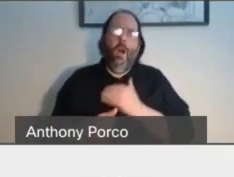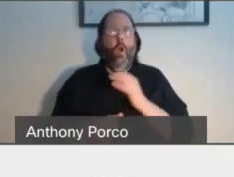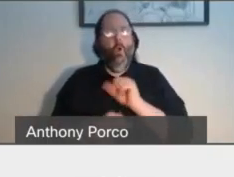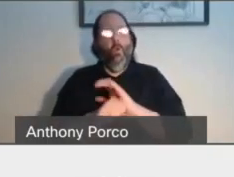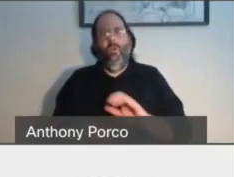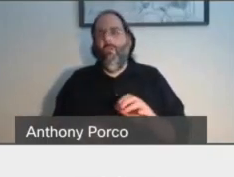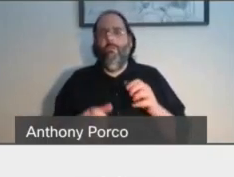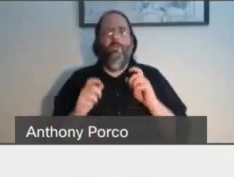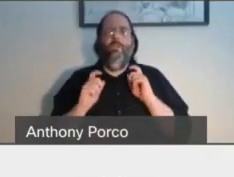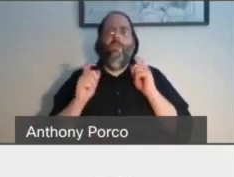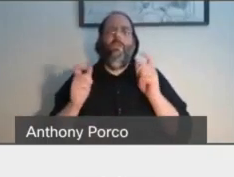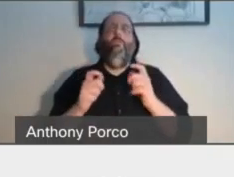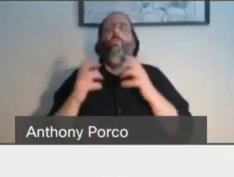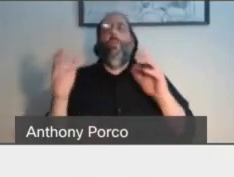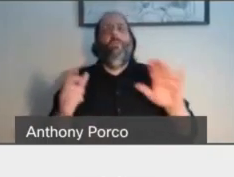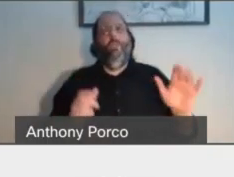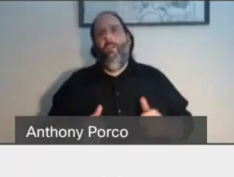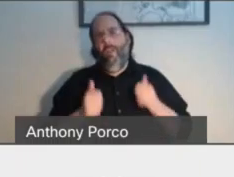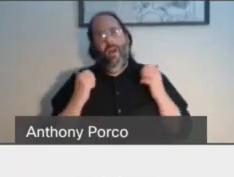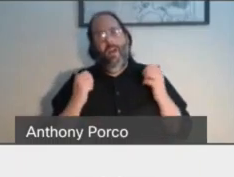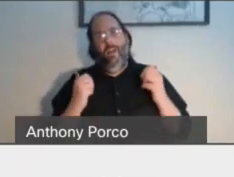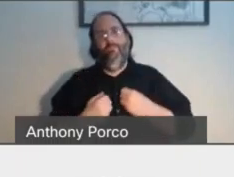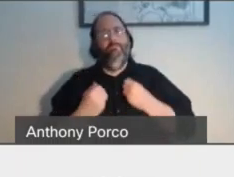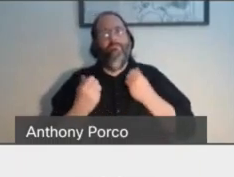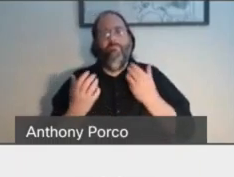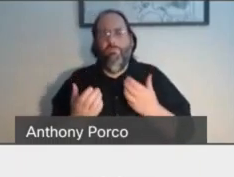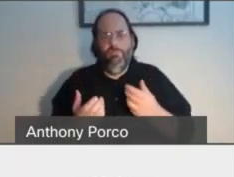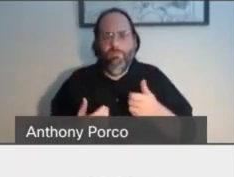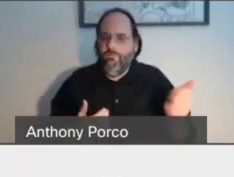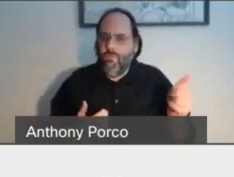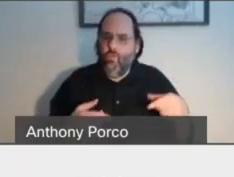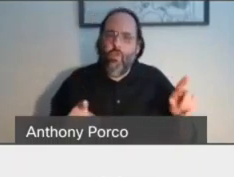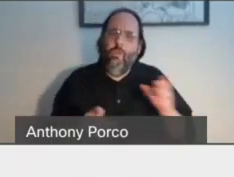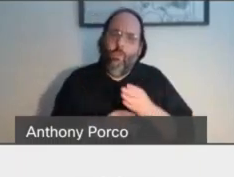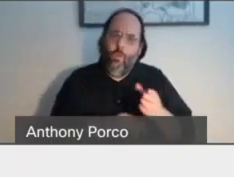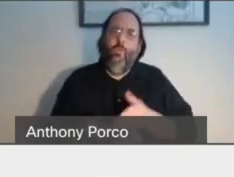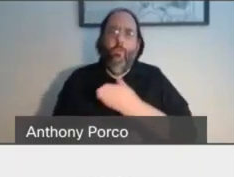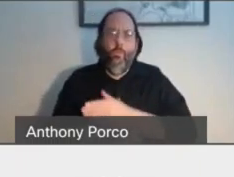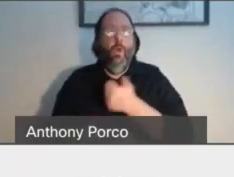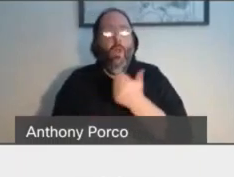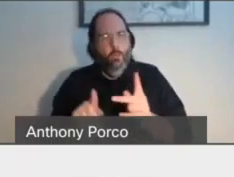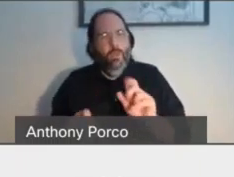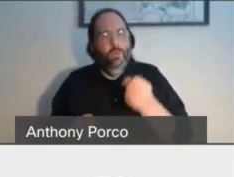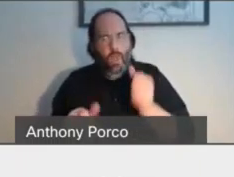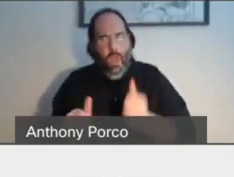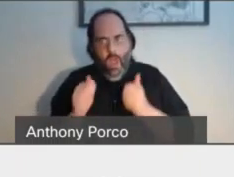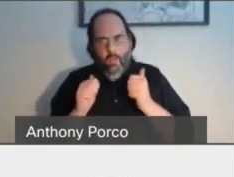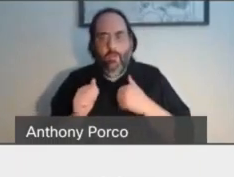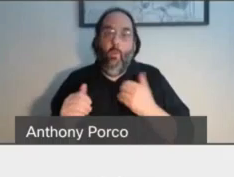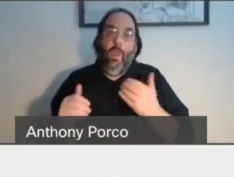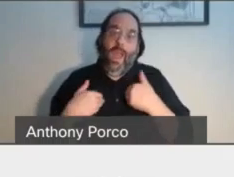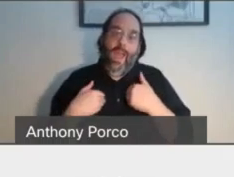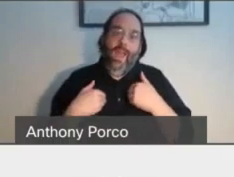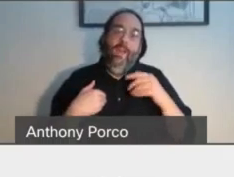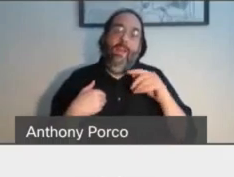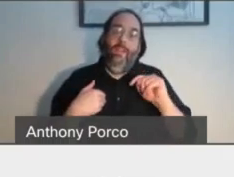so much of their lives and themselves throughout their careers to improve the lives of others. So we host these town